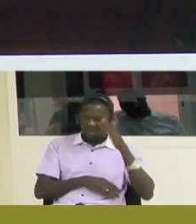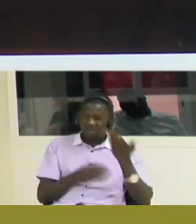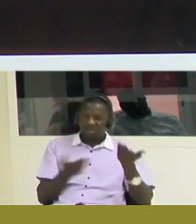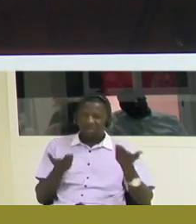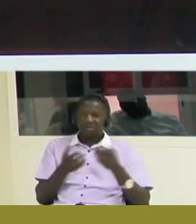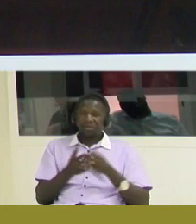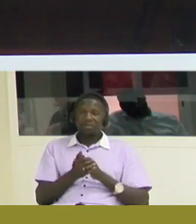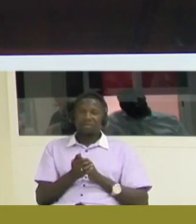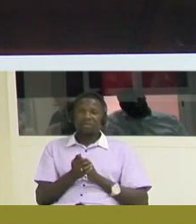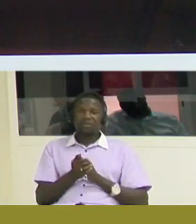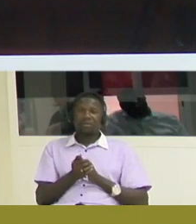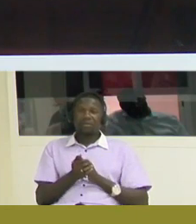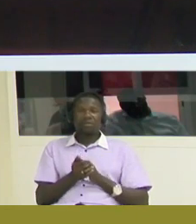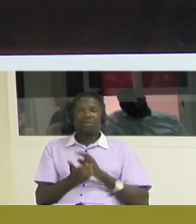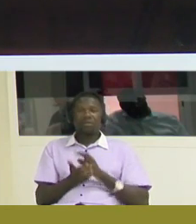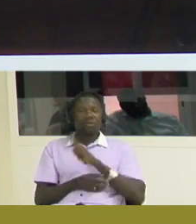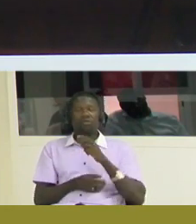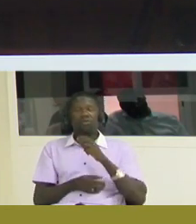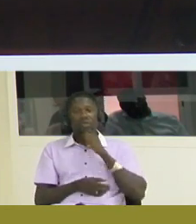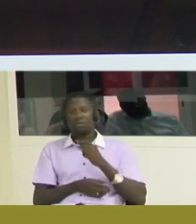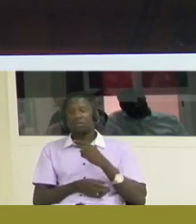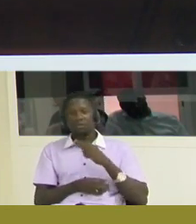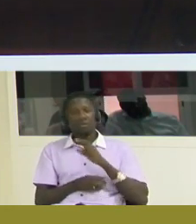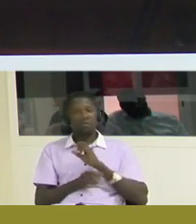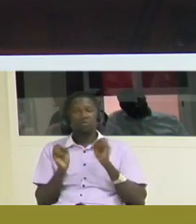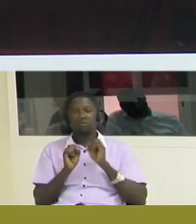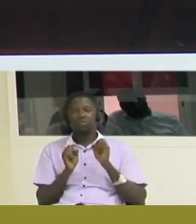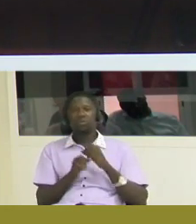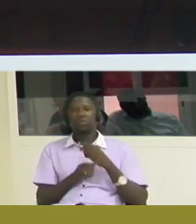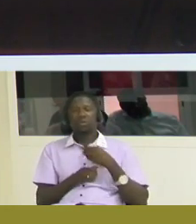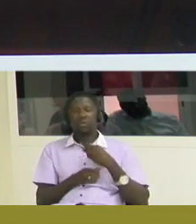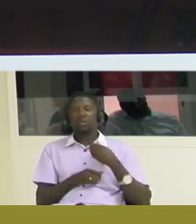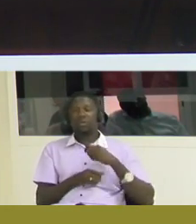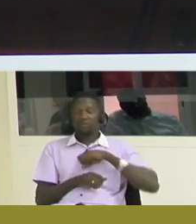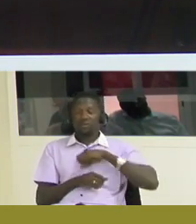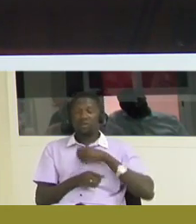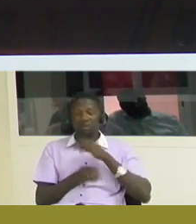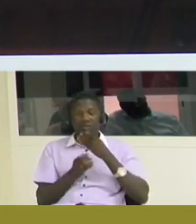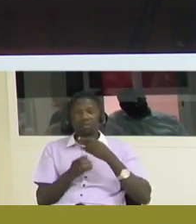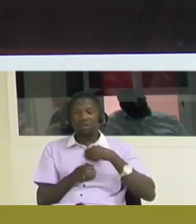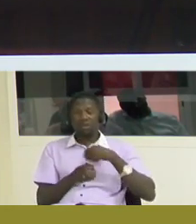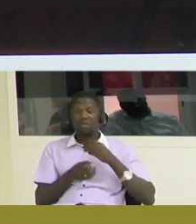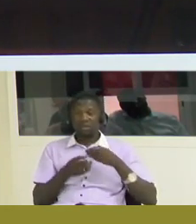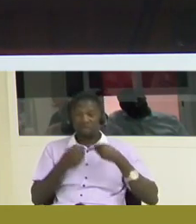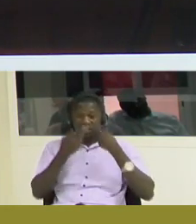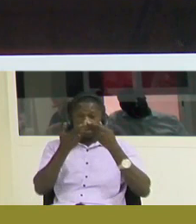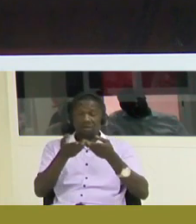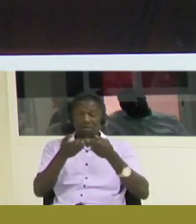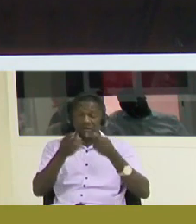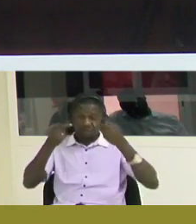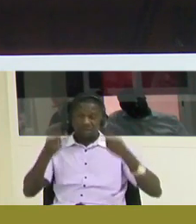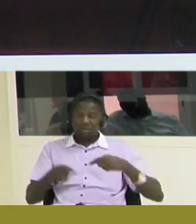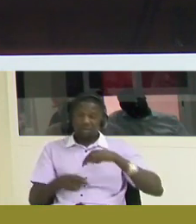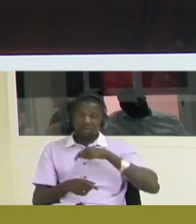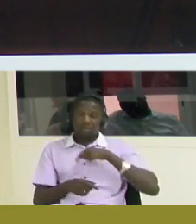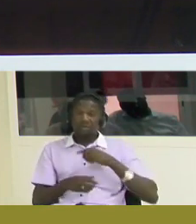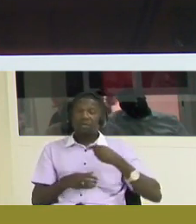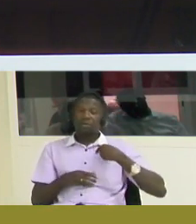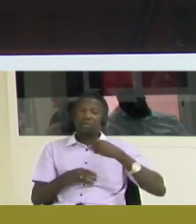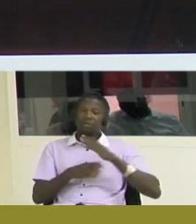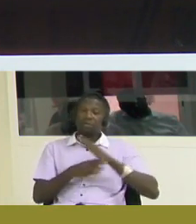had testified last Thursday that even myself and Santa there had been a rift between us very